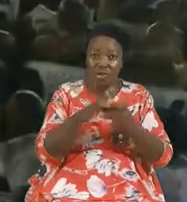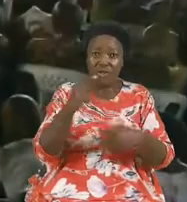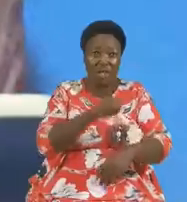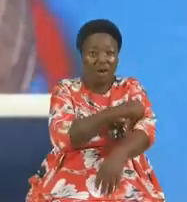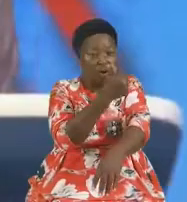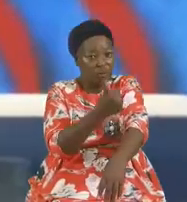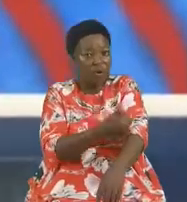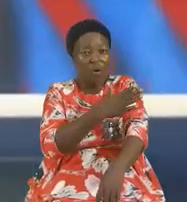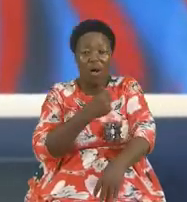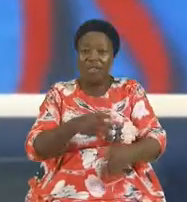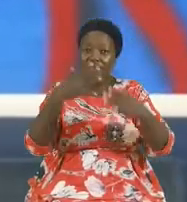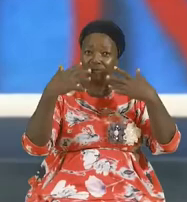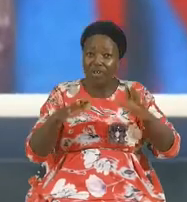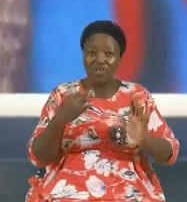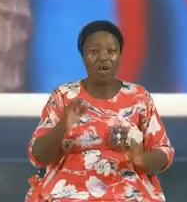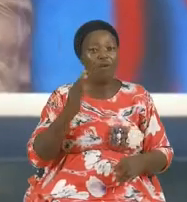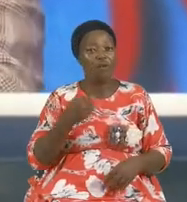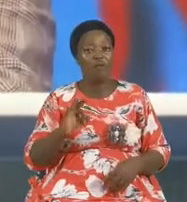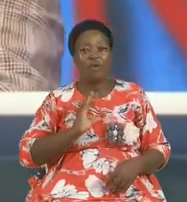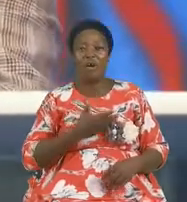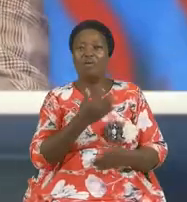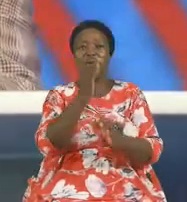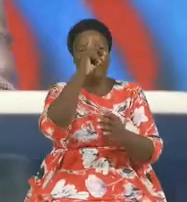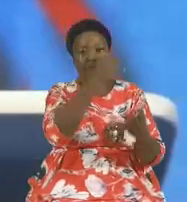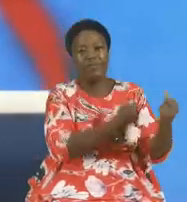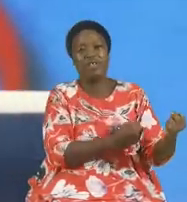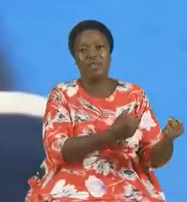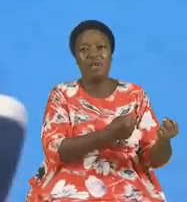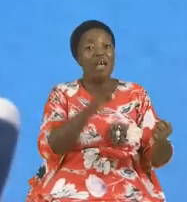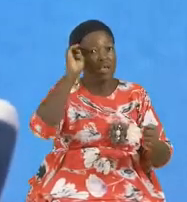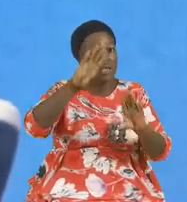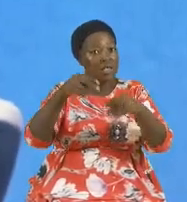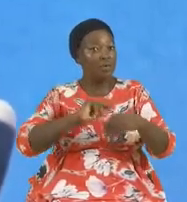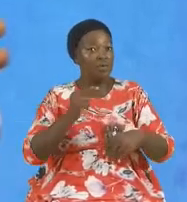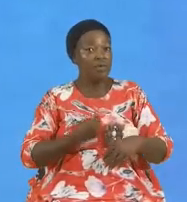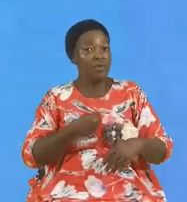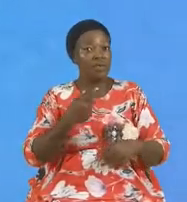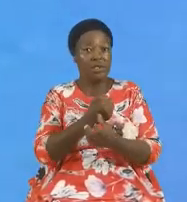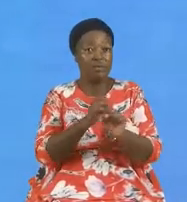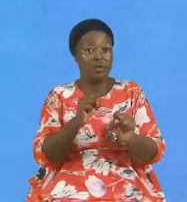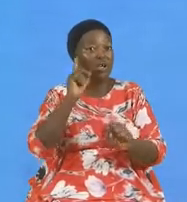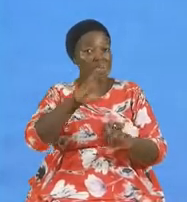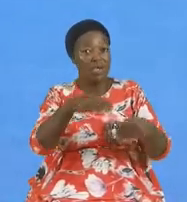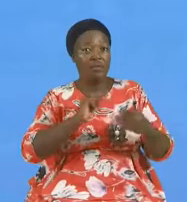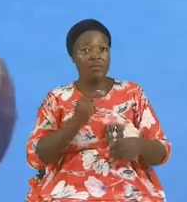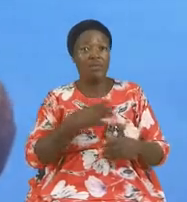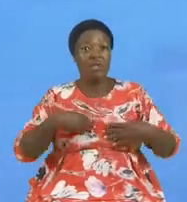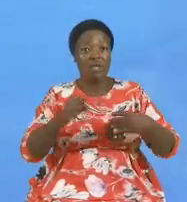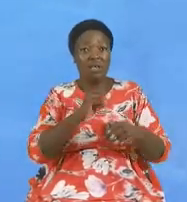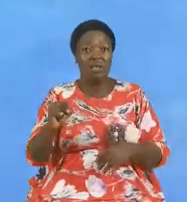looking unto Jesus, the author and the finisher of our faith. He gave us